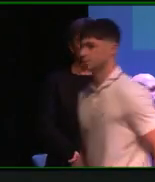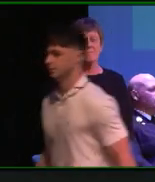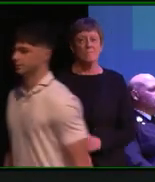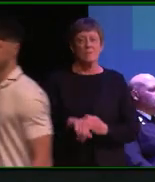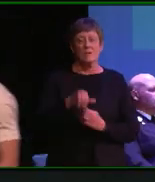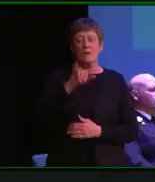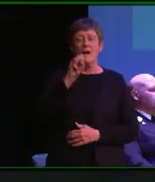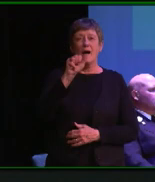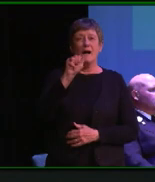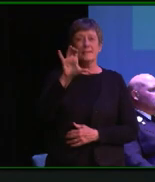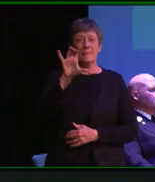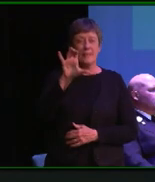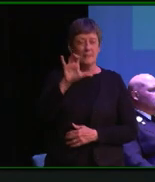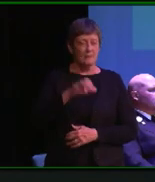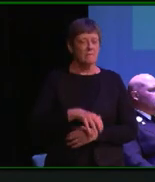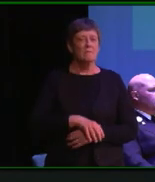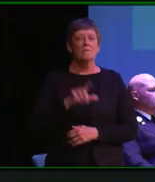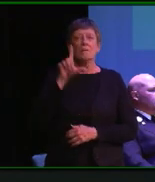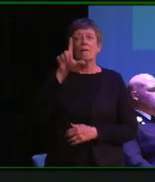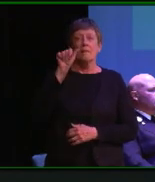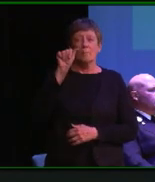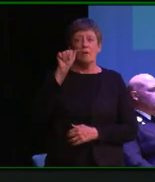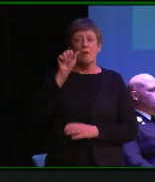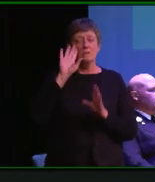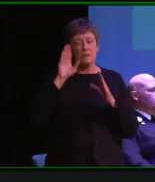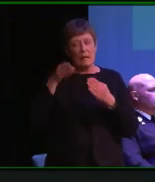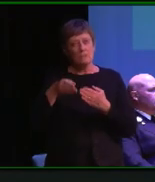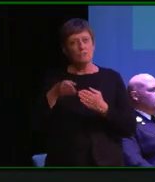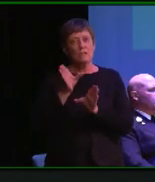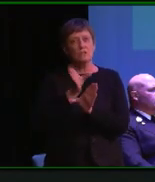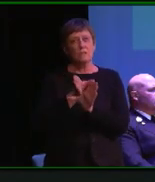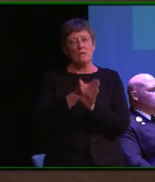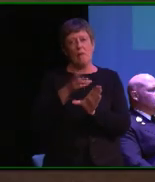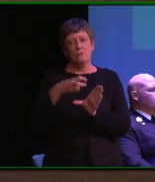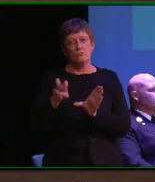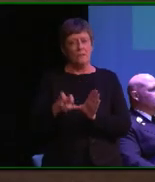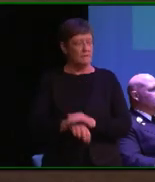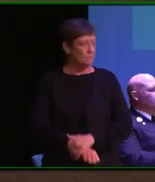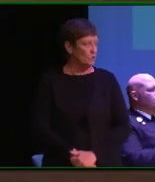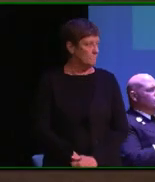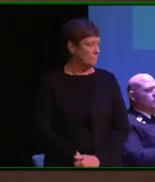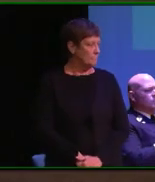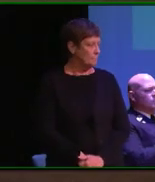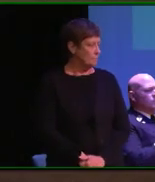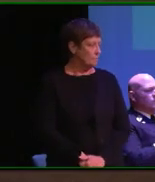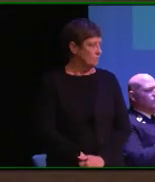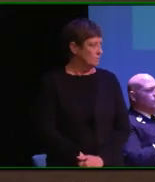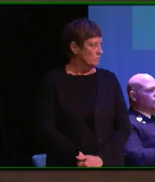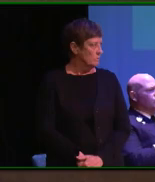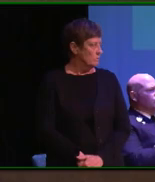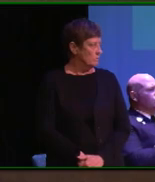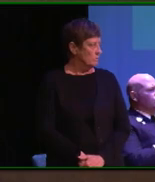Isaac Aiden Petruski, Liberal Arts Concentration Psychology Transfer.